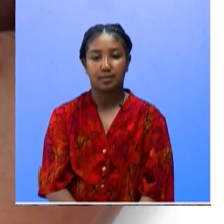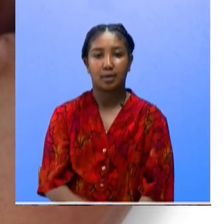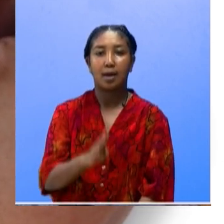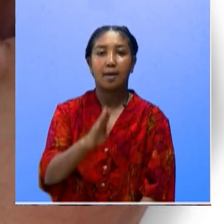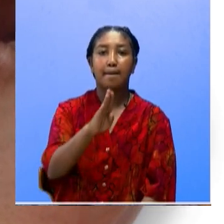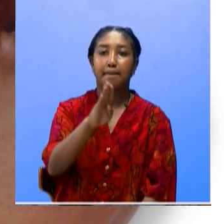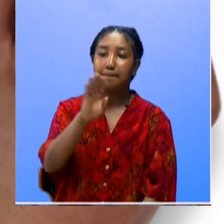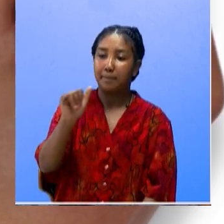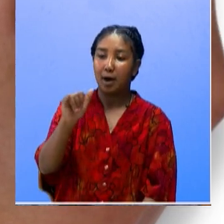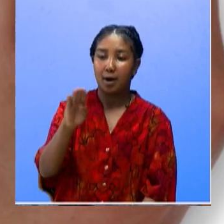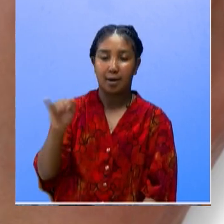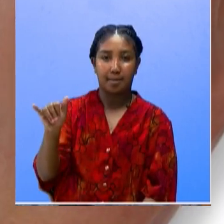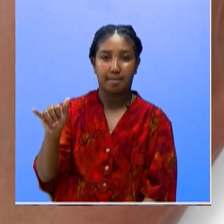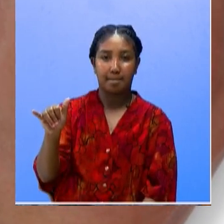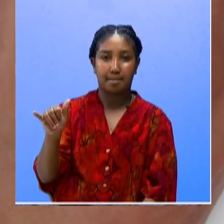by